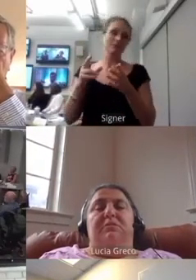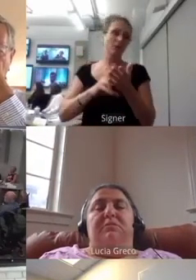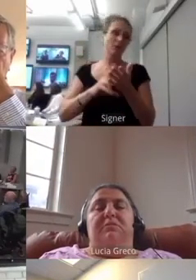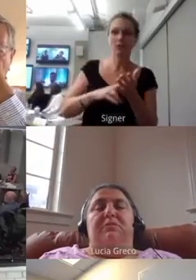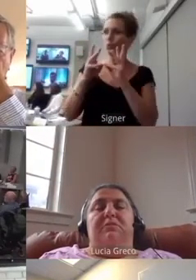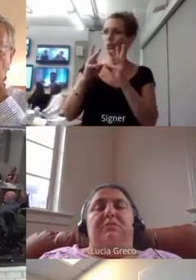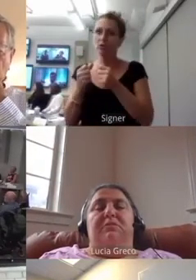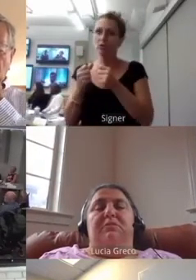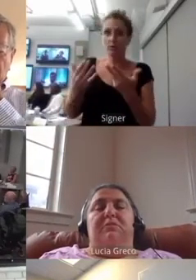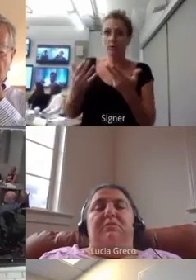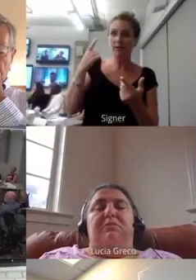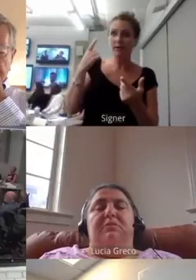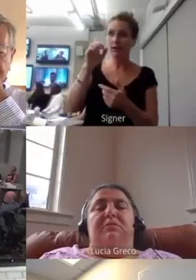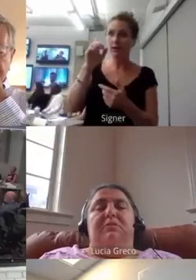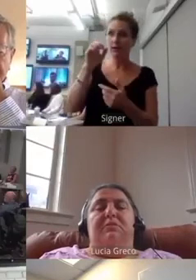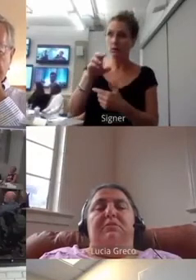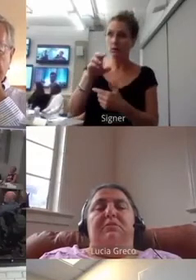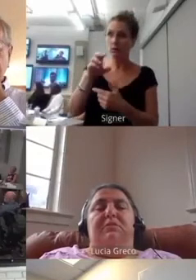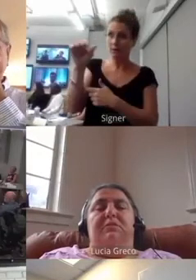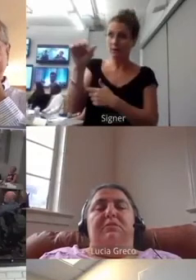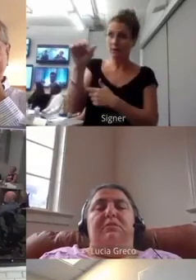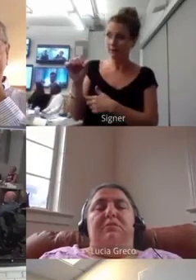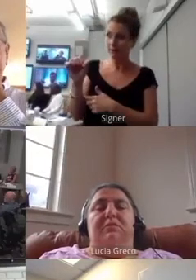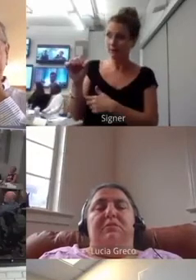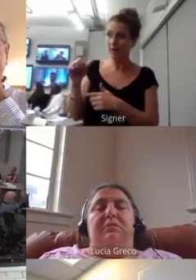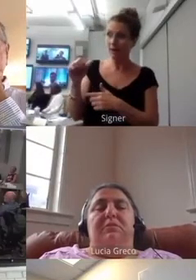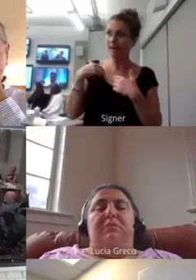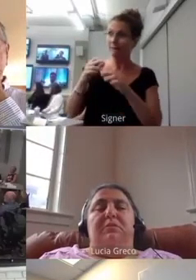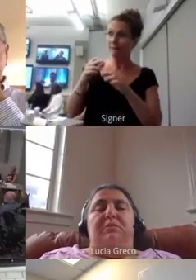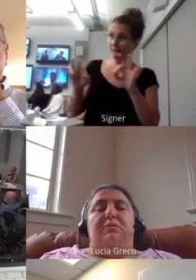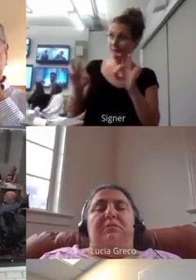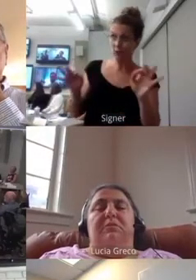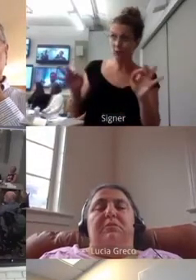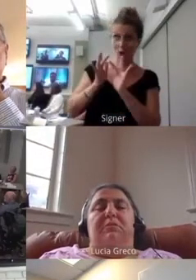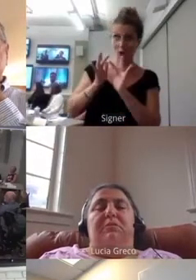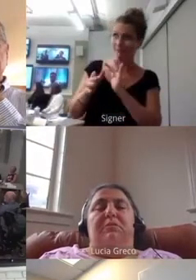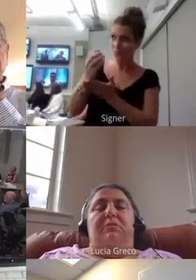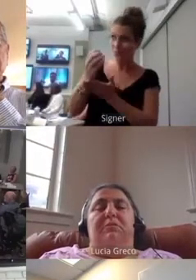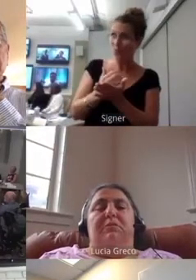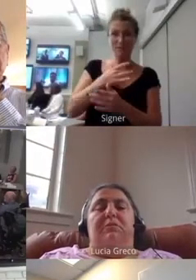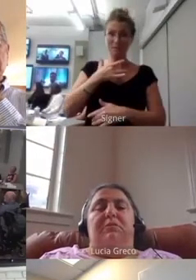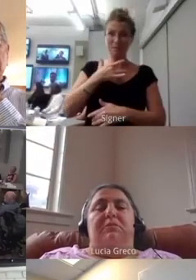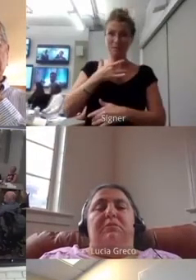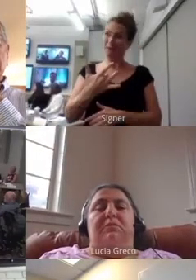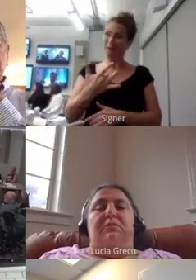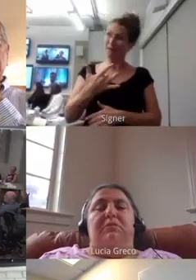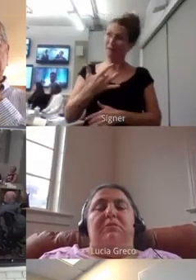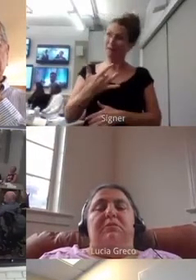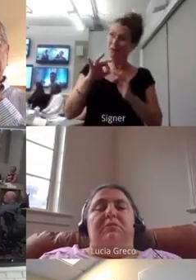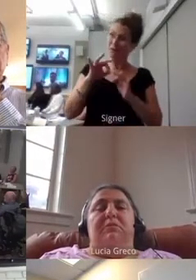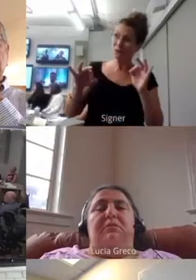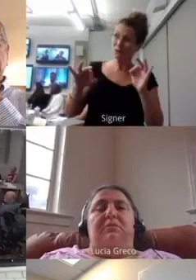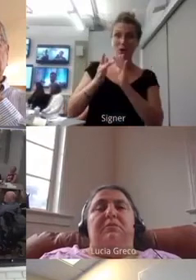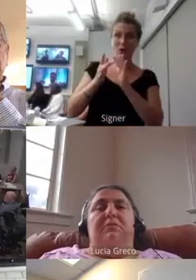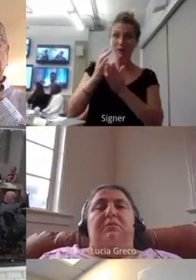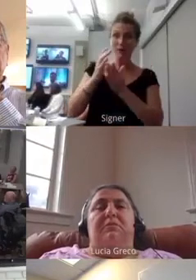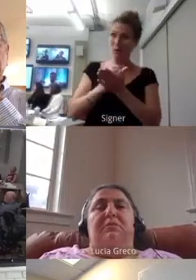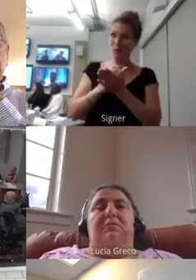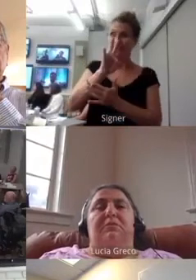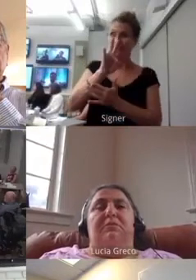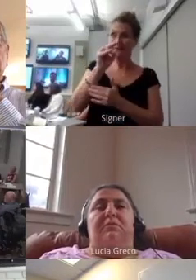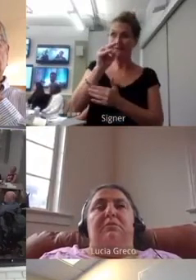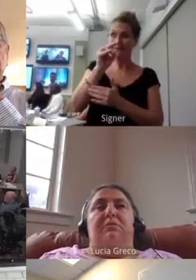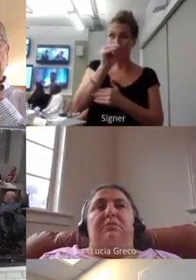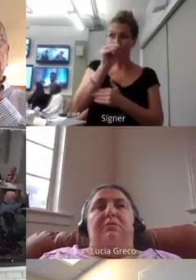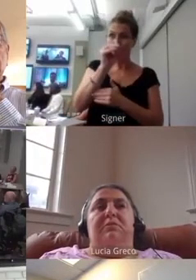MOOC, which is a free online course, which ordinarily those free online courses have a 7% completion rate. Well, this one has a 70% completion